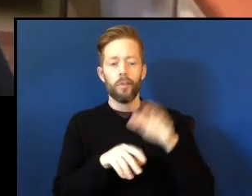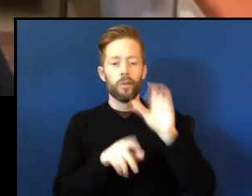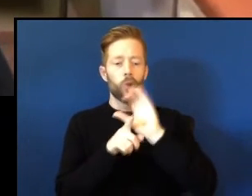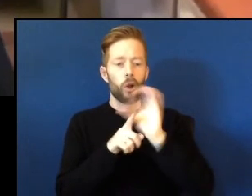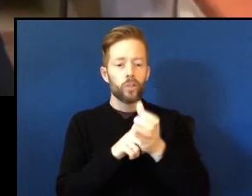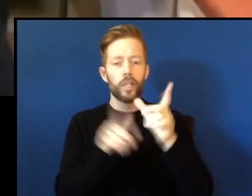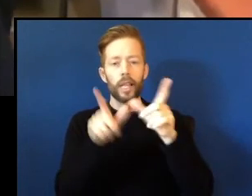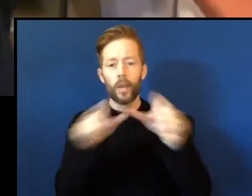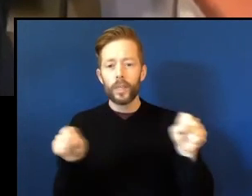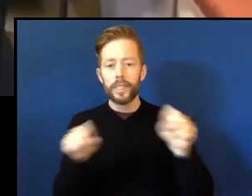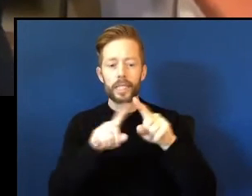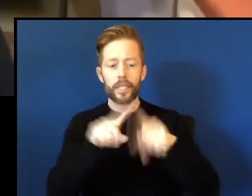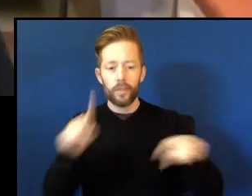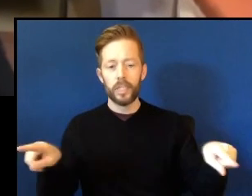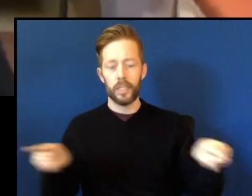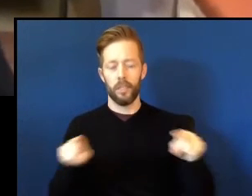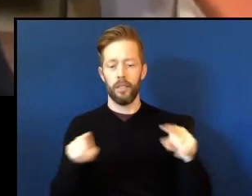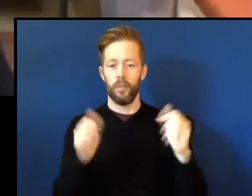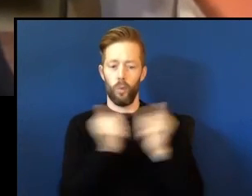linguistic diversity.